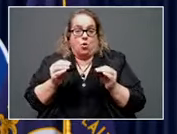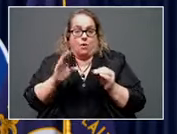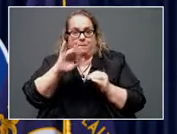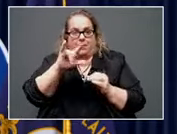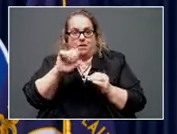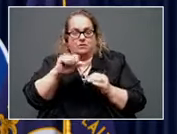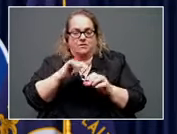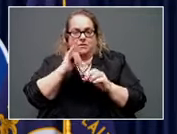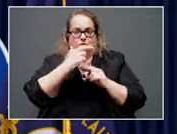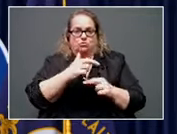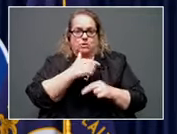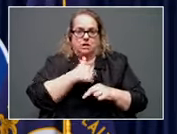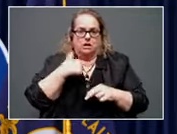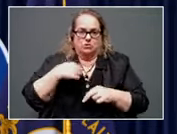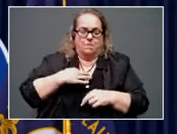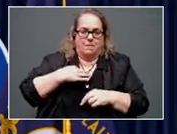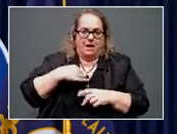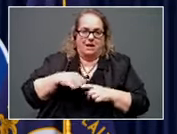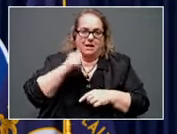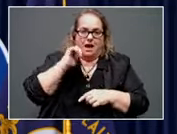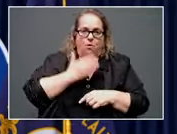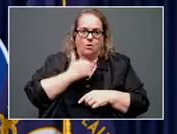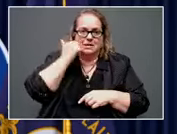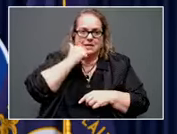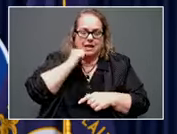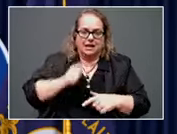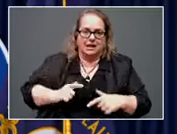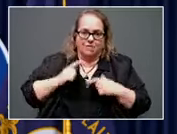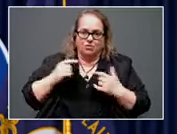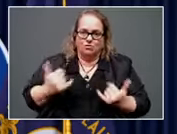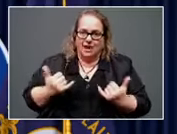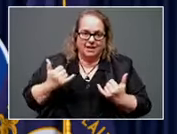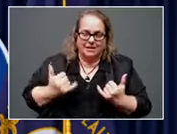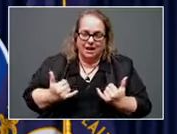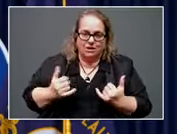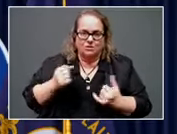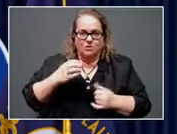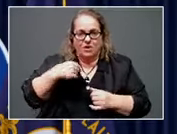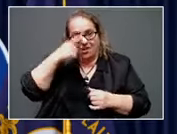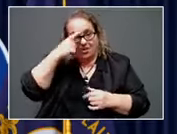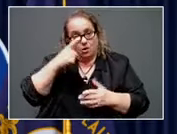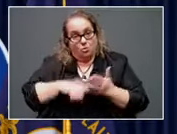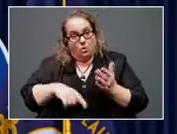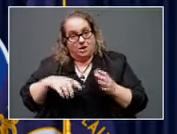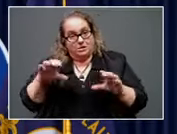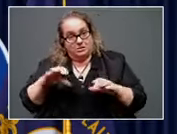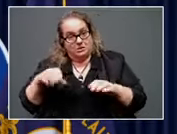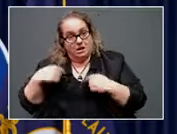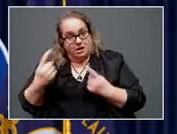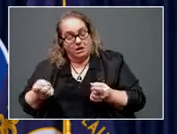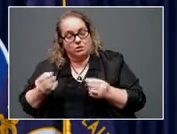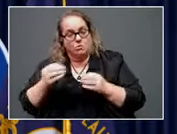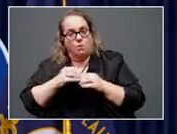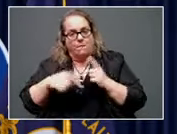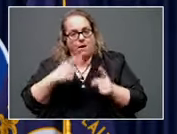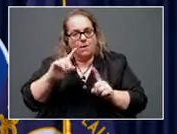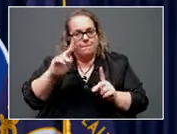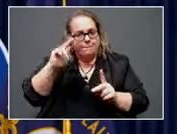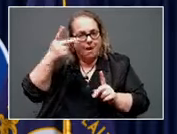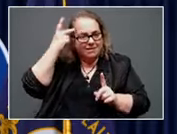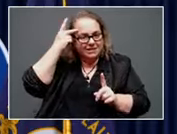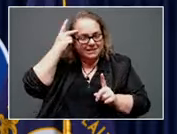apply in people's daily life right now. So I think what's being done is more about politics